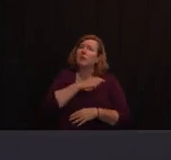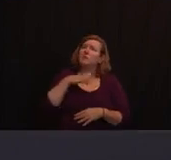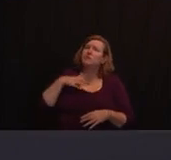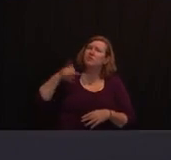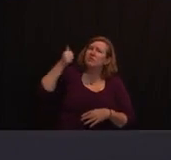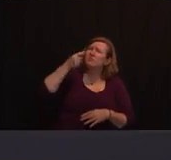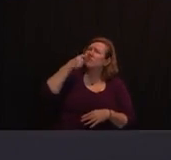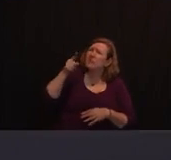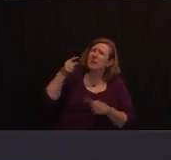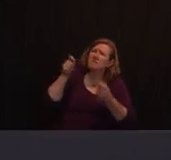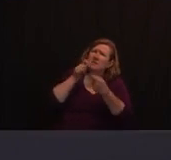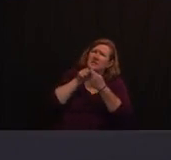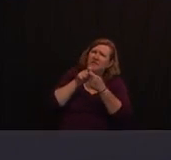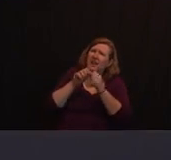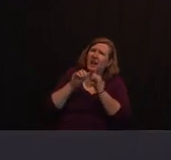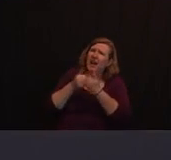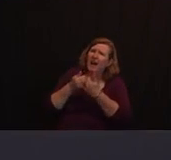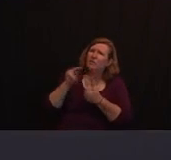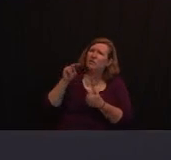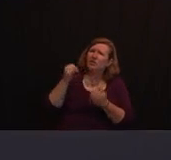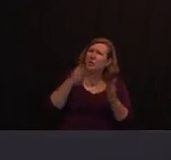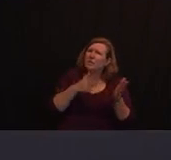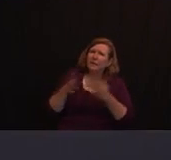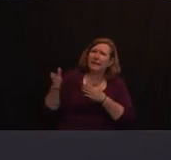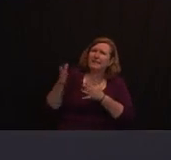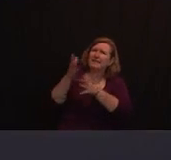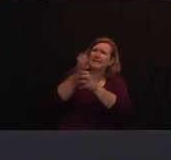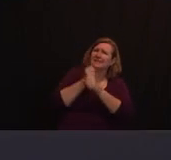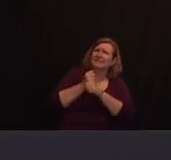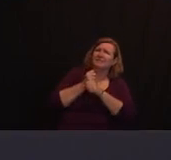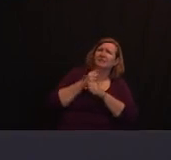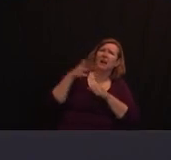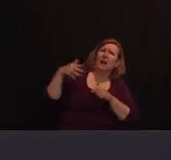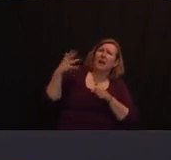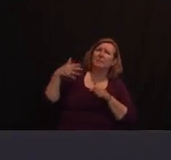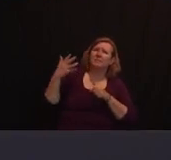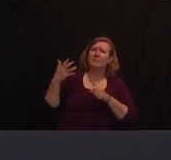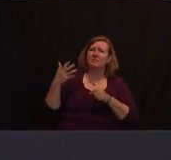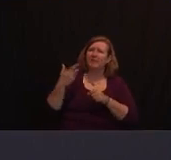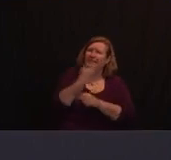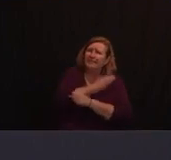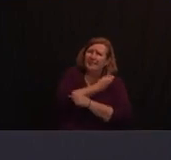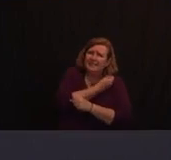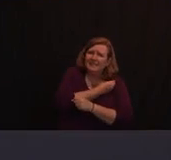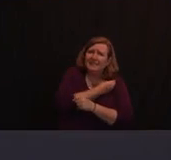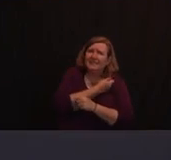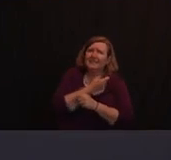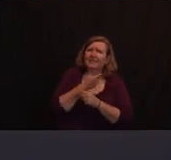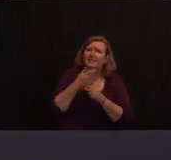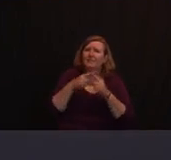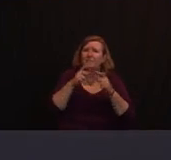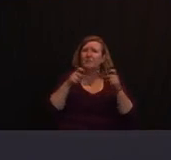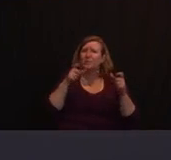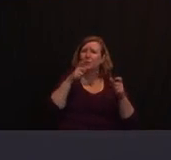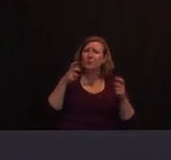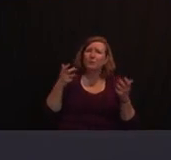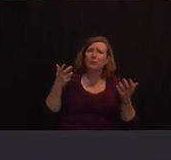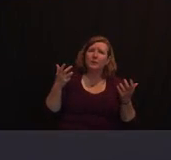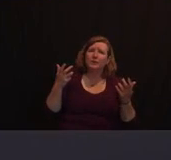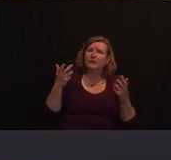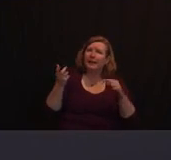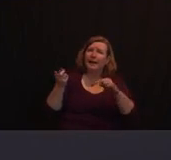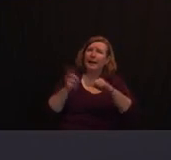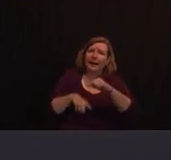state plans to get vaccines to people who are homebound and in difficult areas of community to get these shots